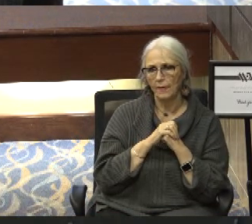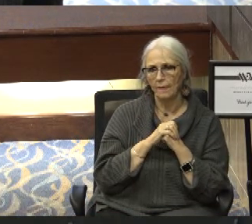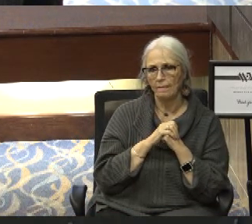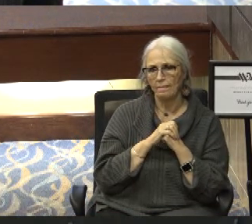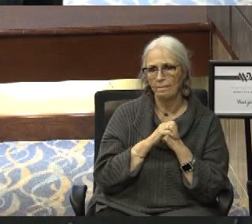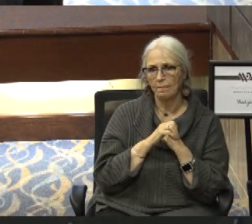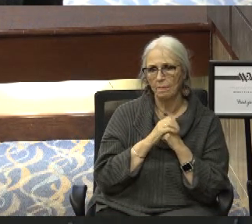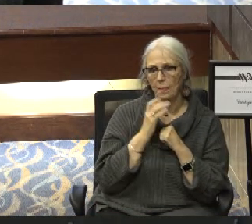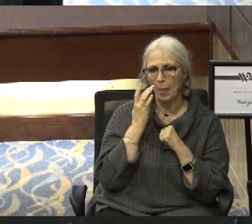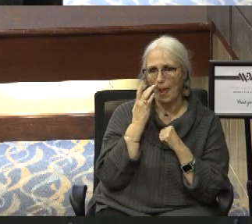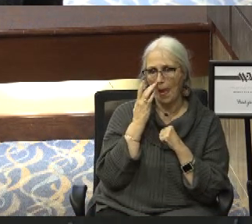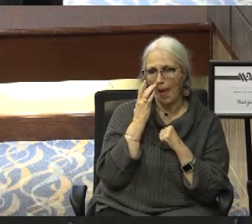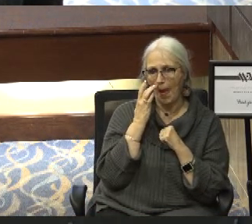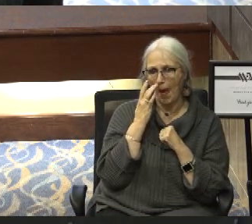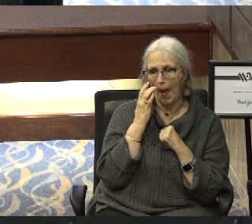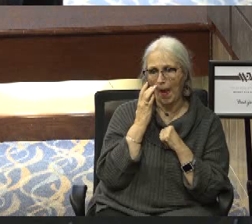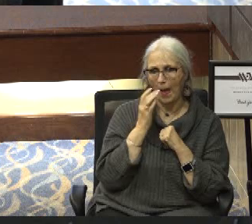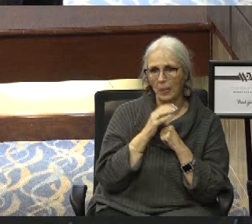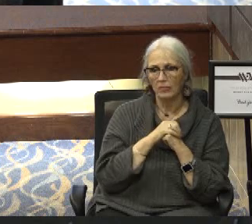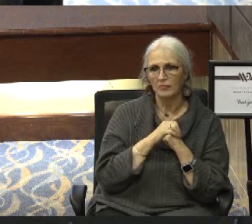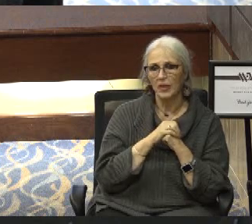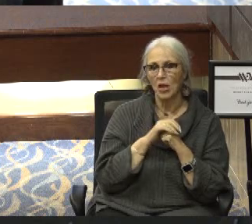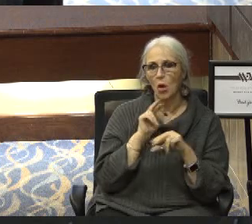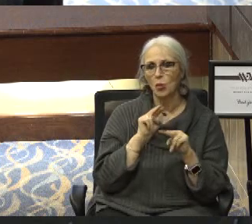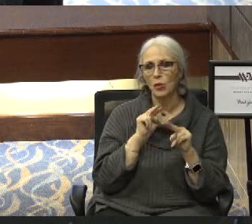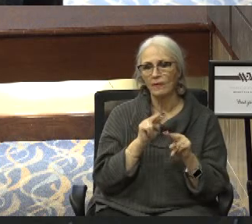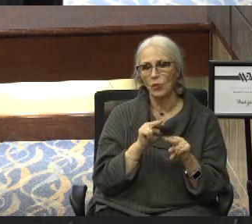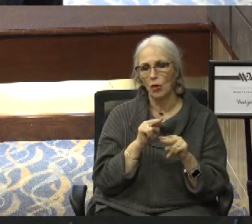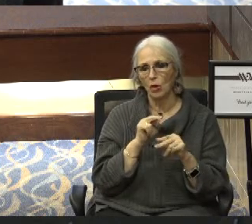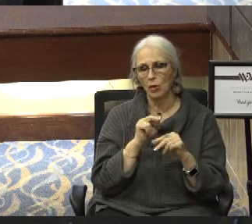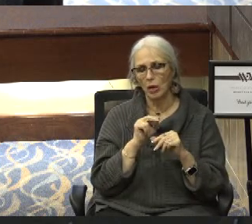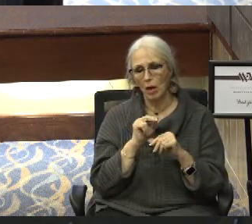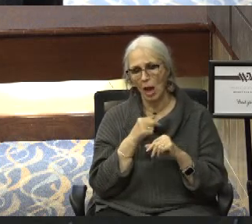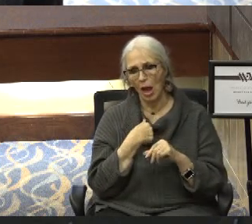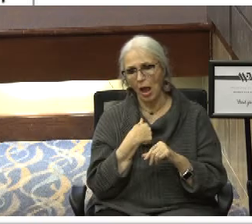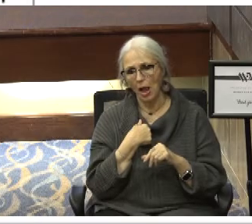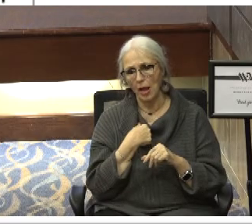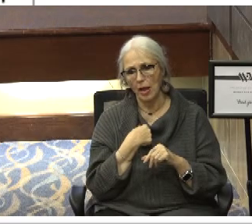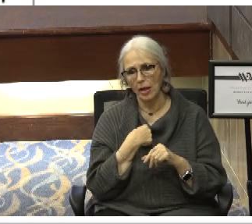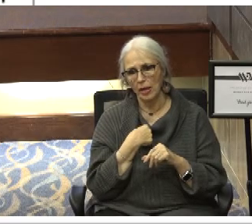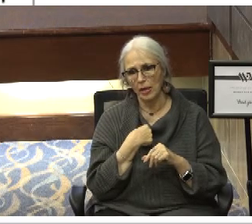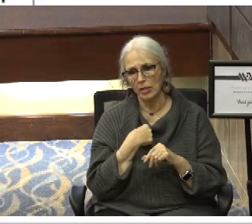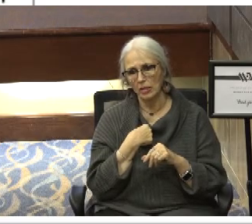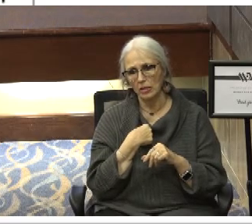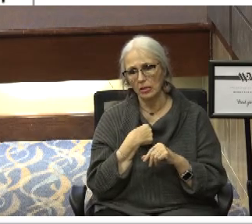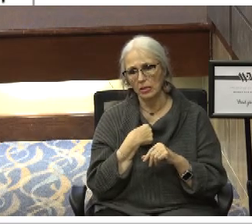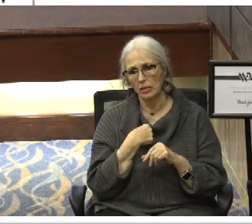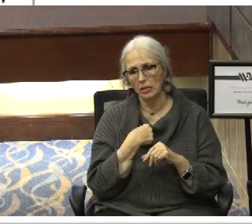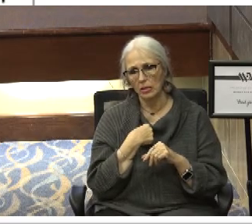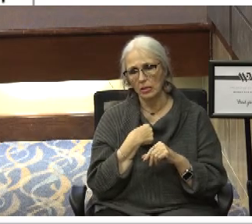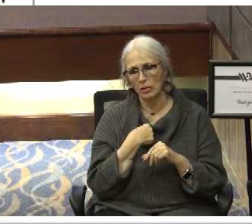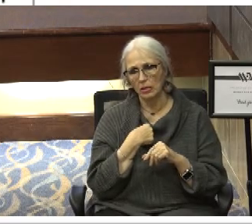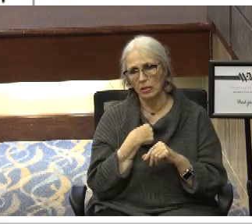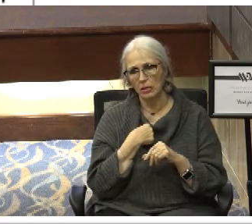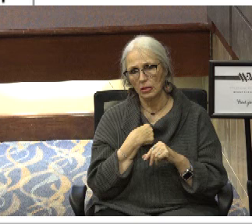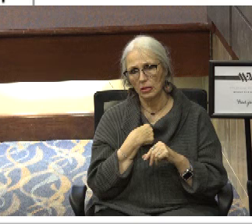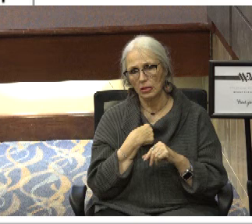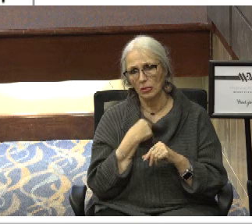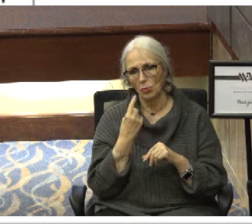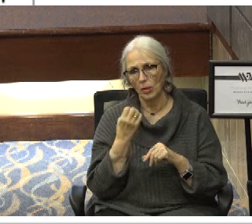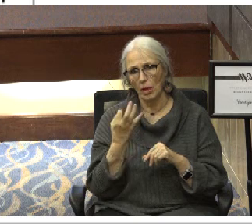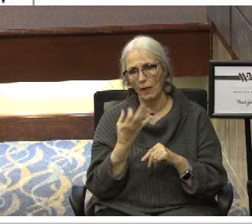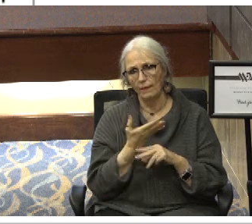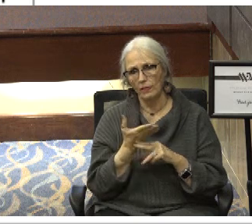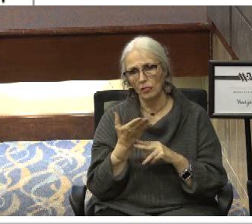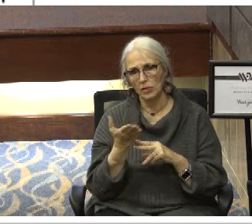Thank you. Yep, Thank you for this presentation. I am, bus rapid transit was one of those things